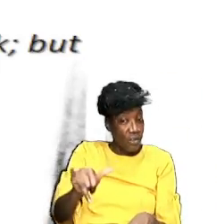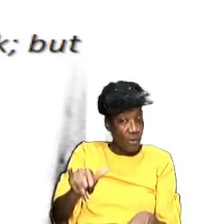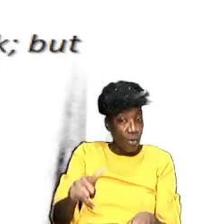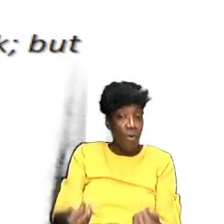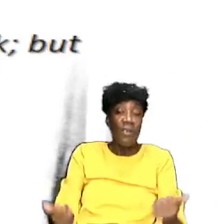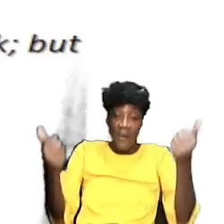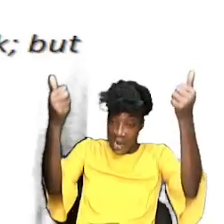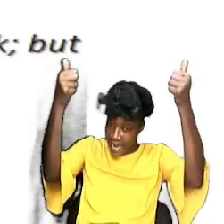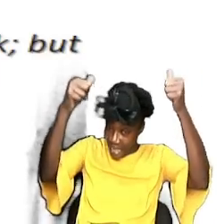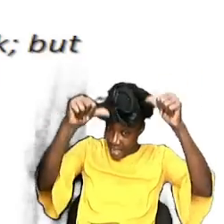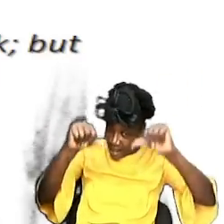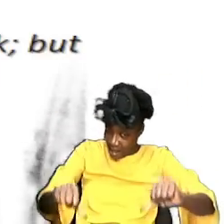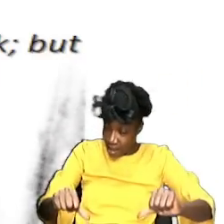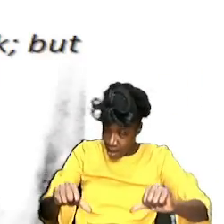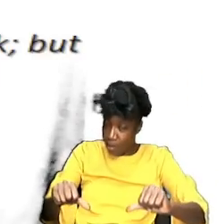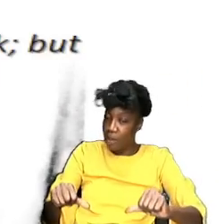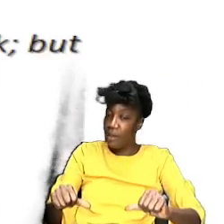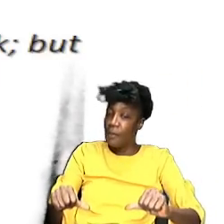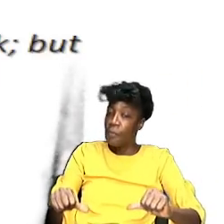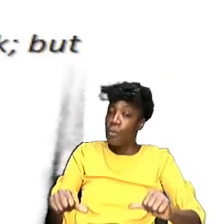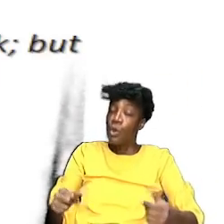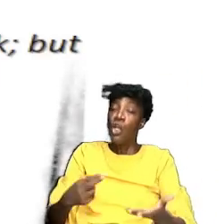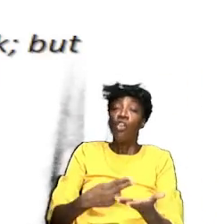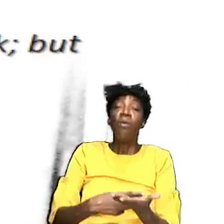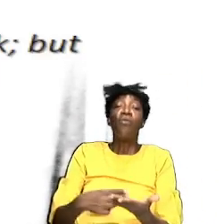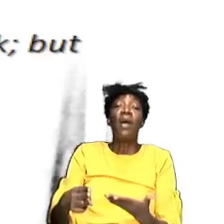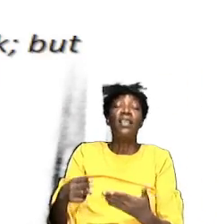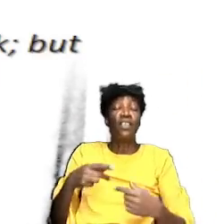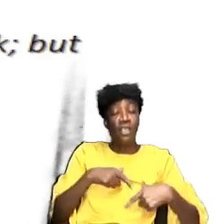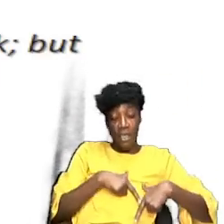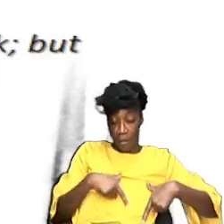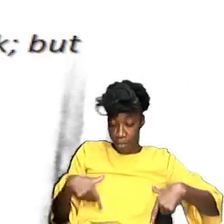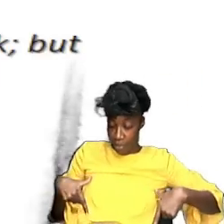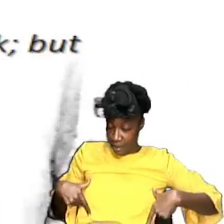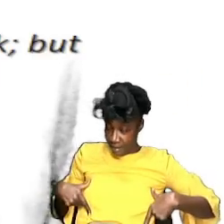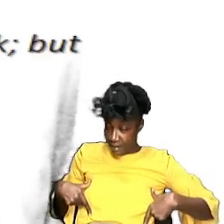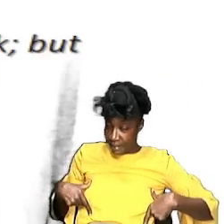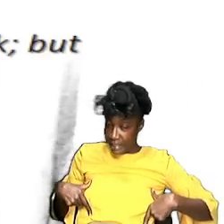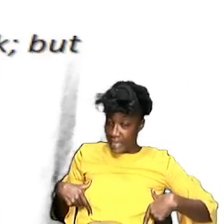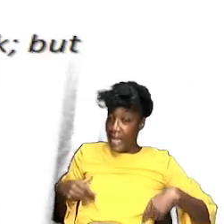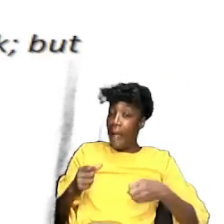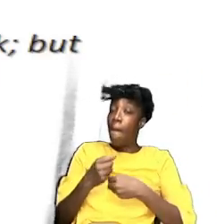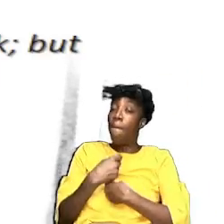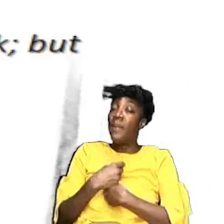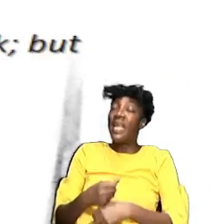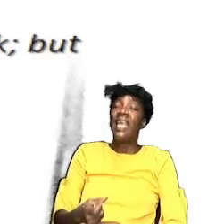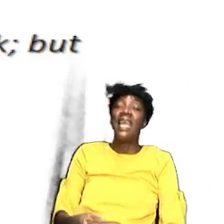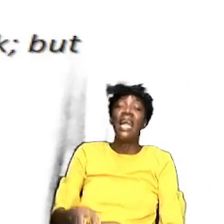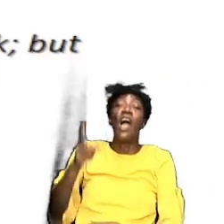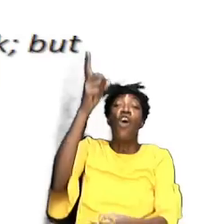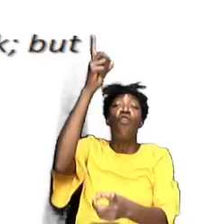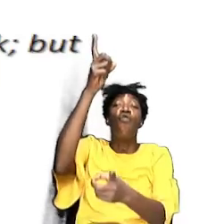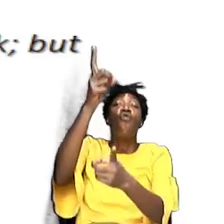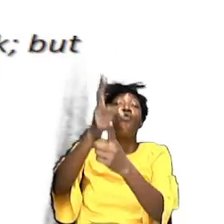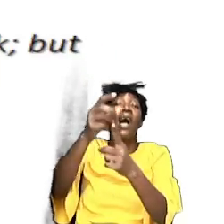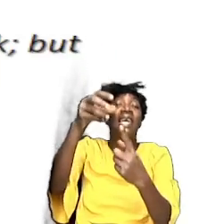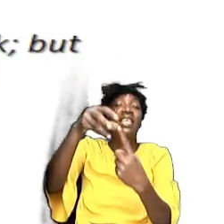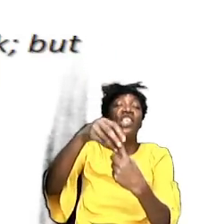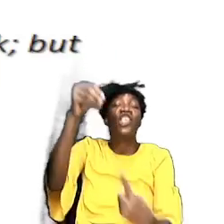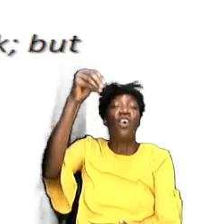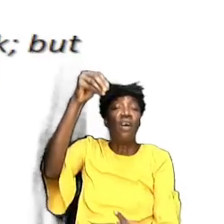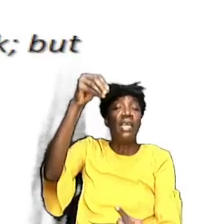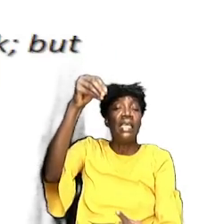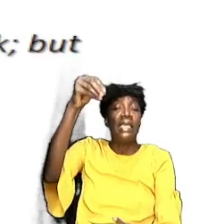righteous. So the breastplate gives us the ability to make right decisions and to take right actions every